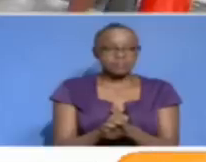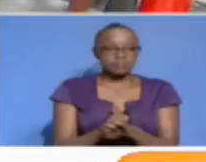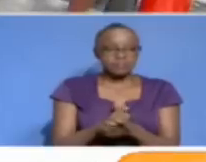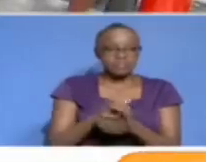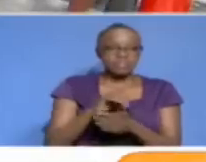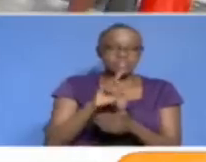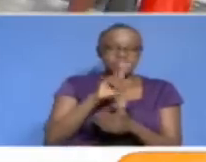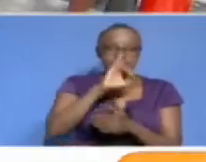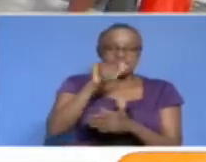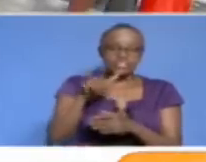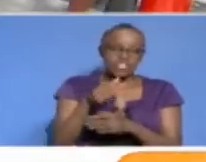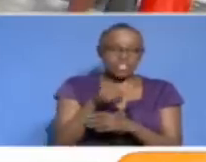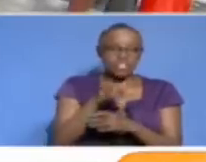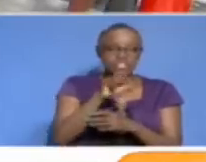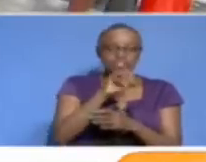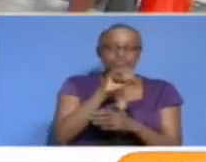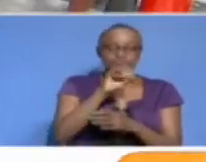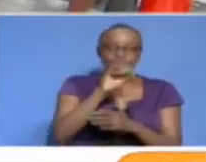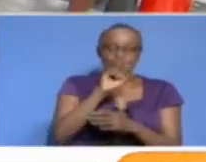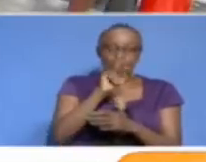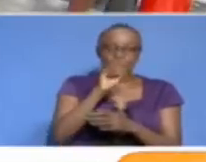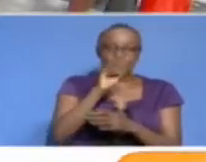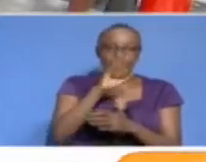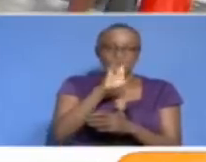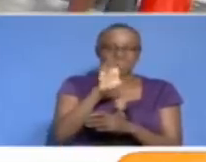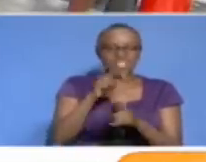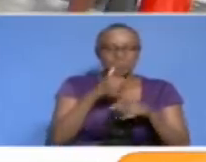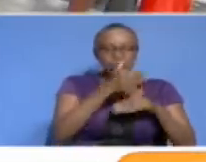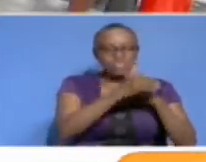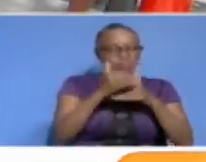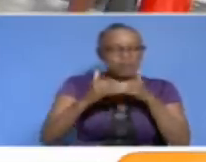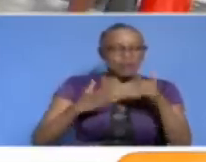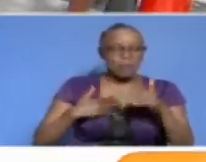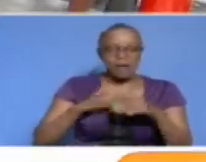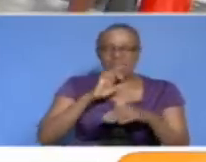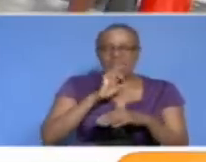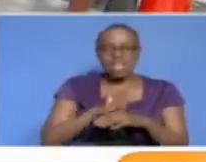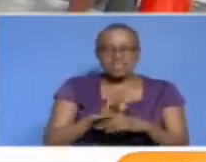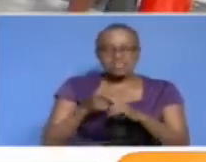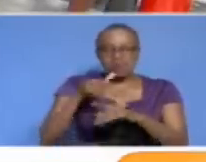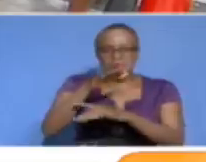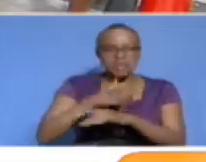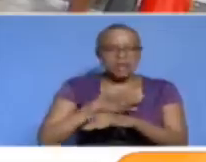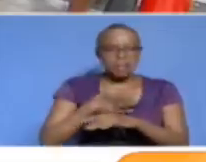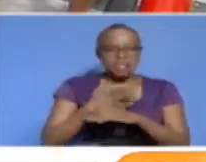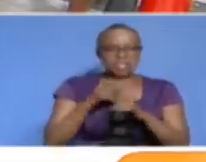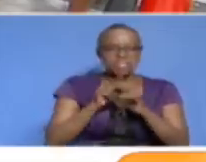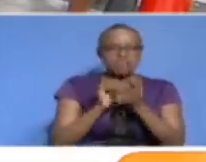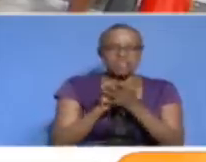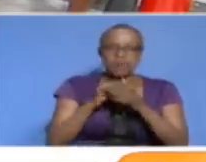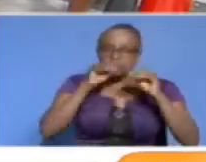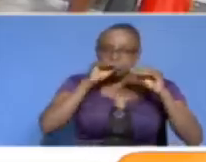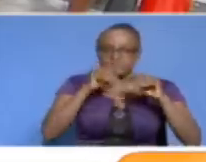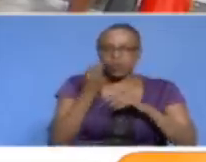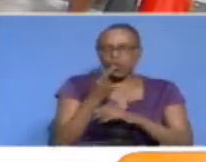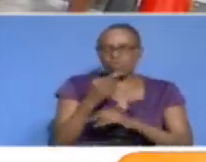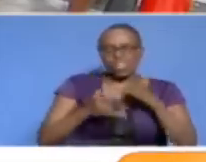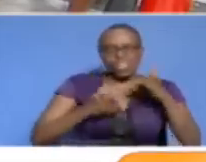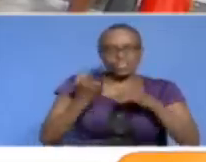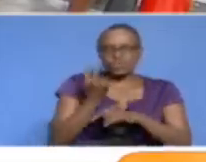DJ Sonko Rain. No, this was celebrating Christmas with my neighbors, elders from my area. This is where the blessings come from. Nikuji nice too.